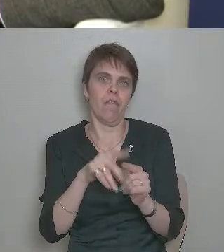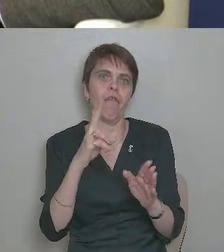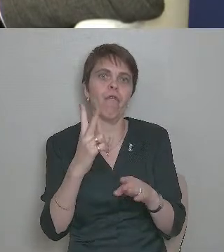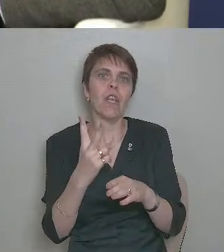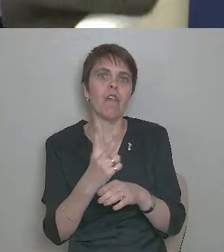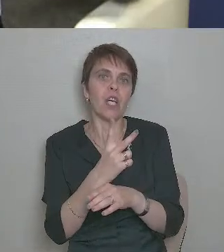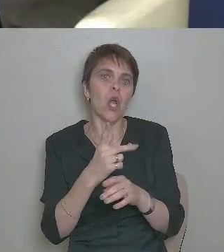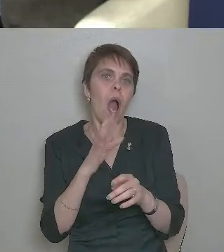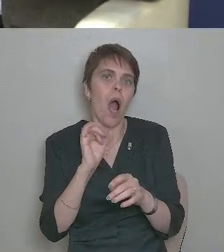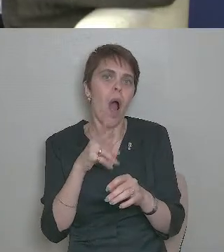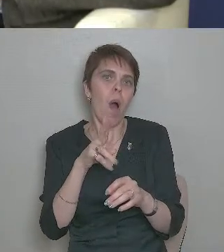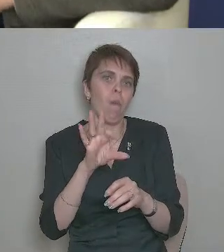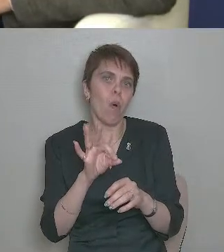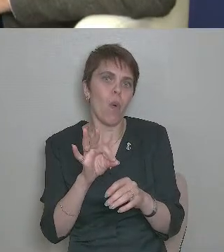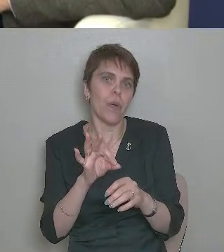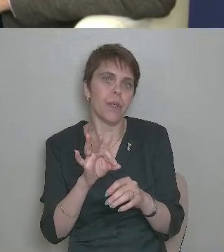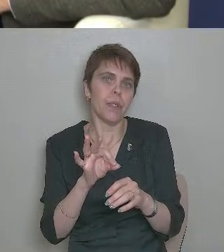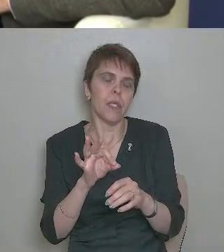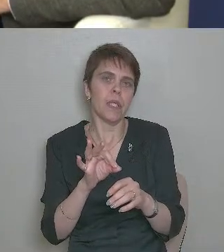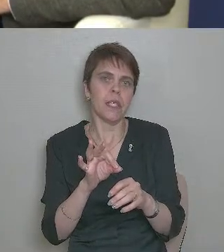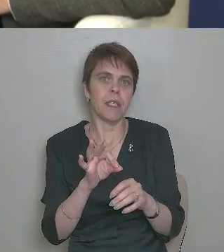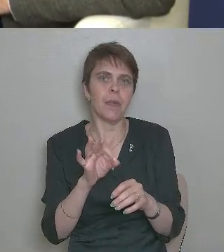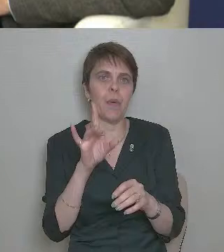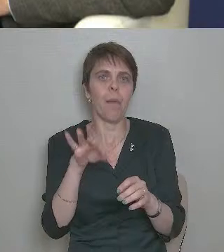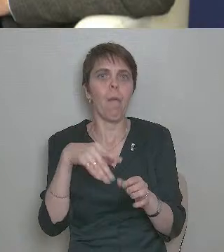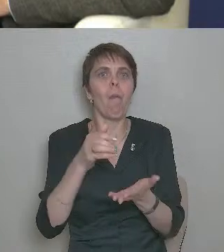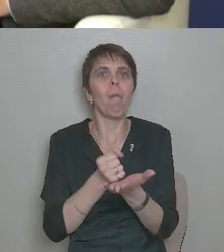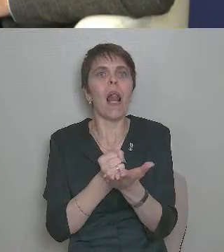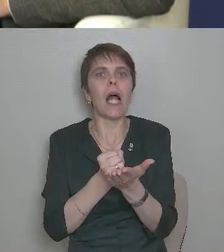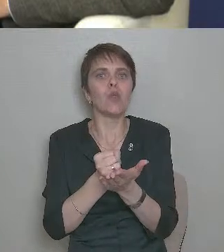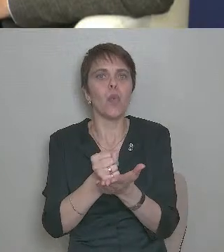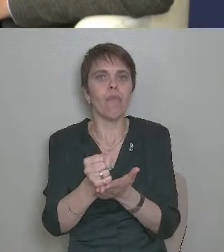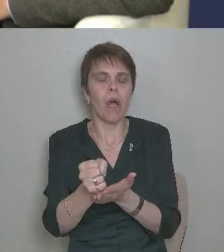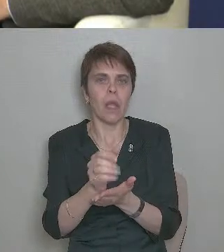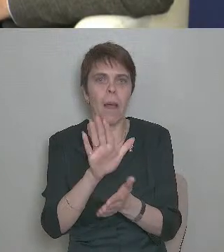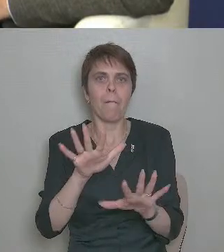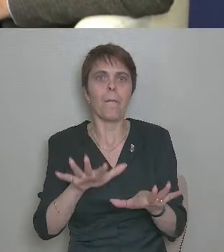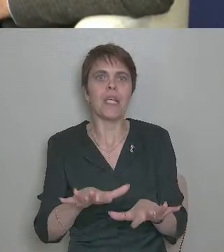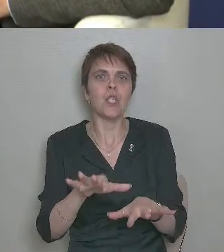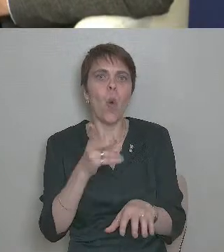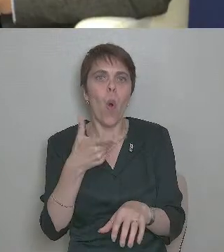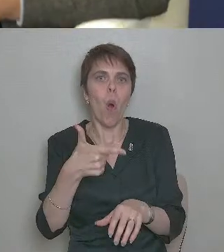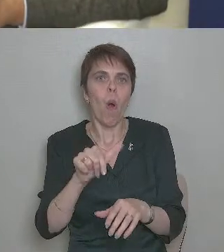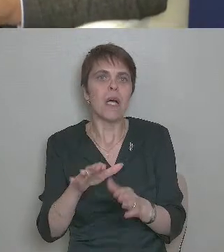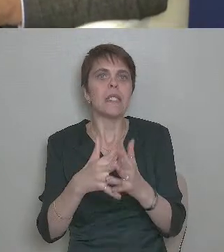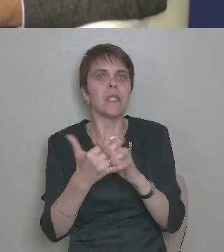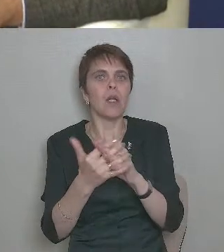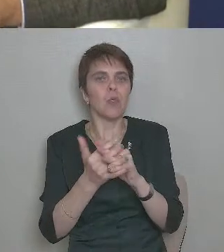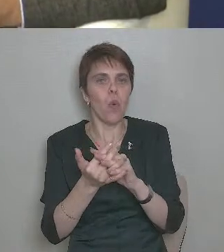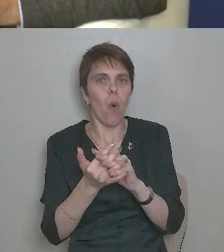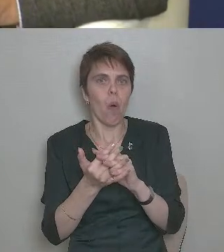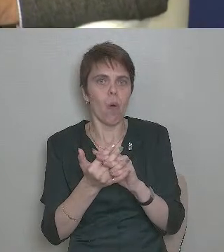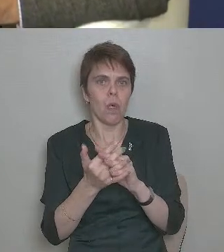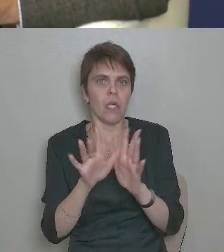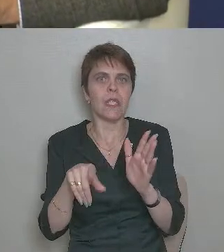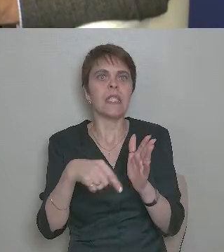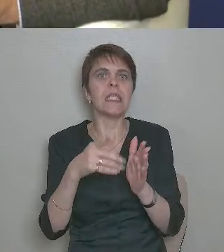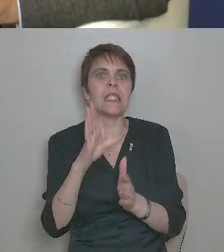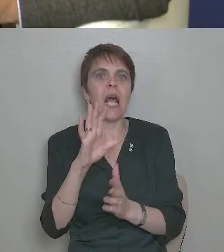But the person could be elected twice. Or if we are talking about the possibility for